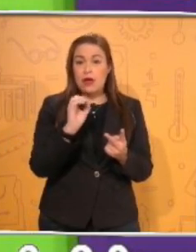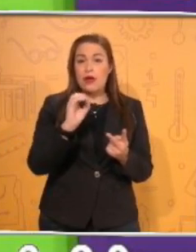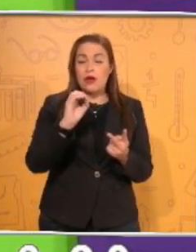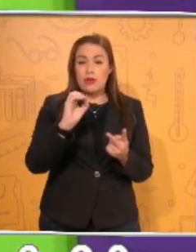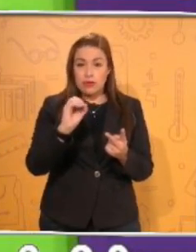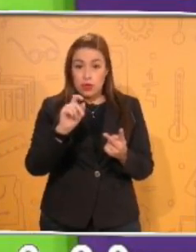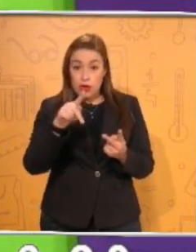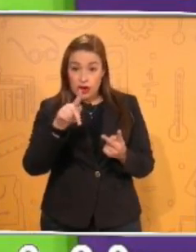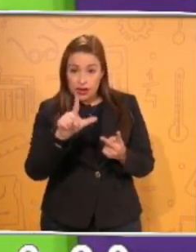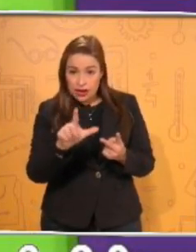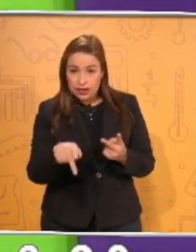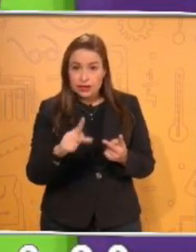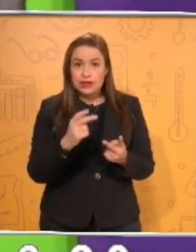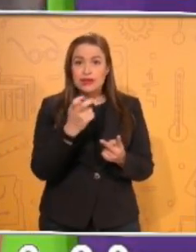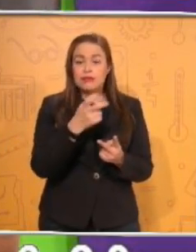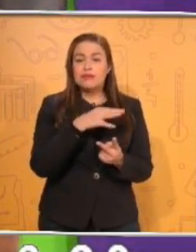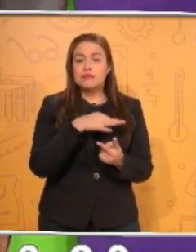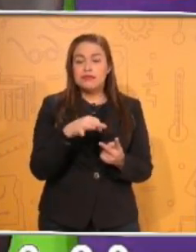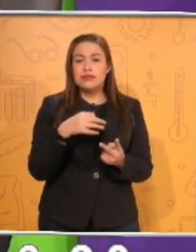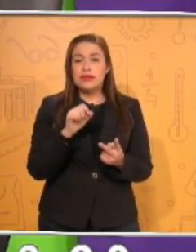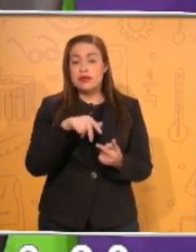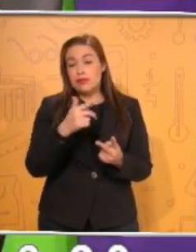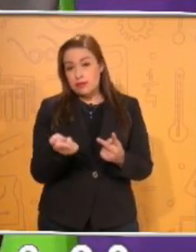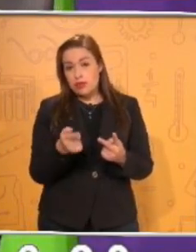Regular verb. Growth.